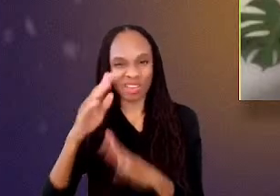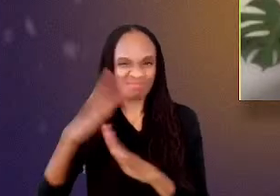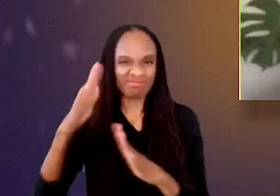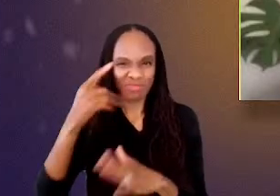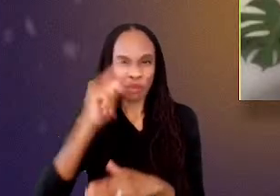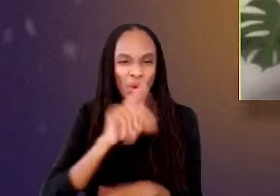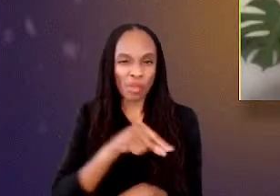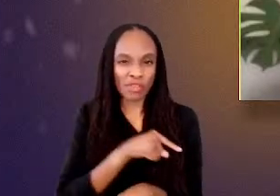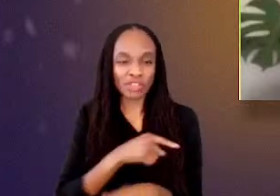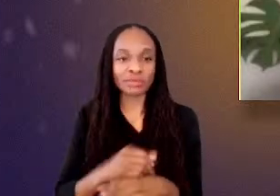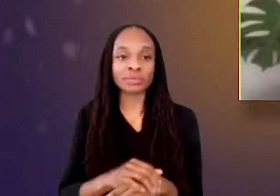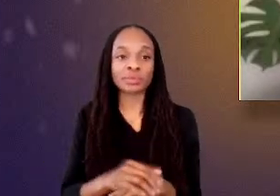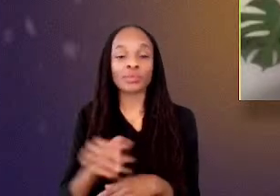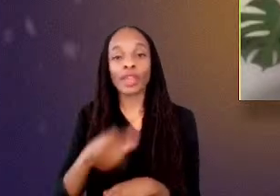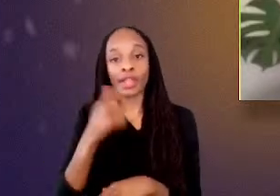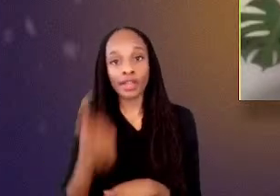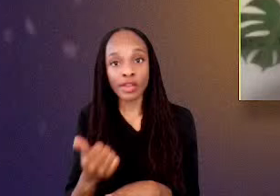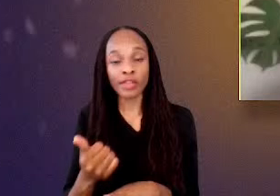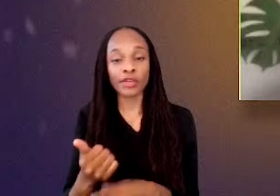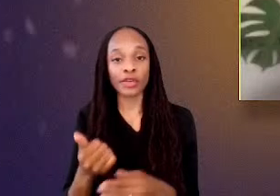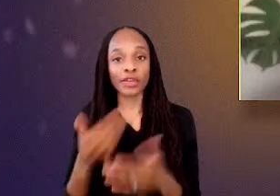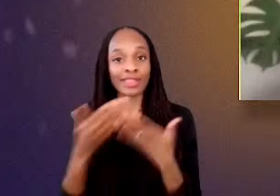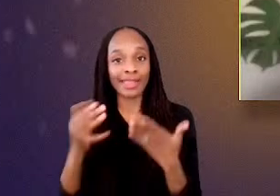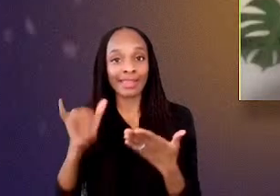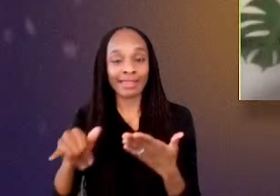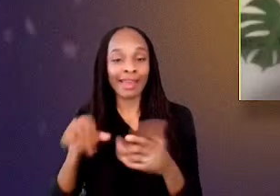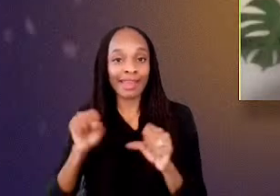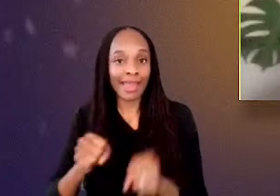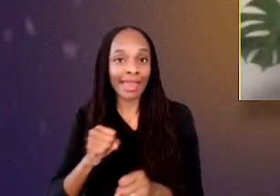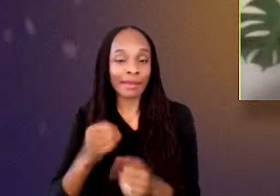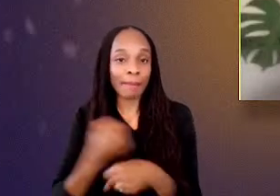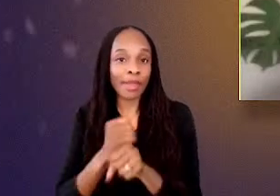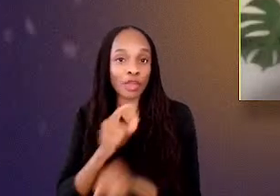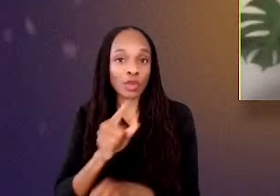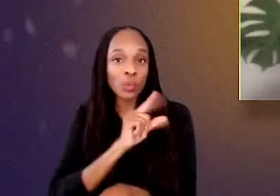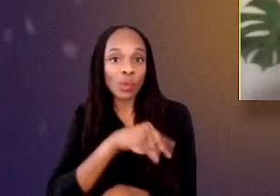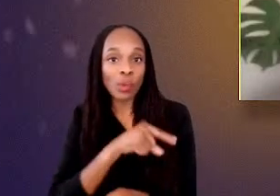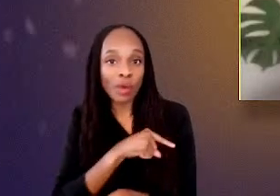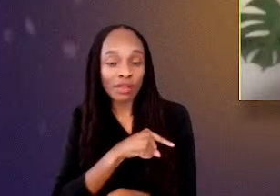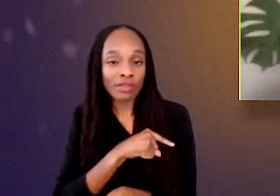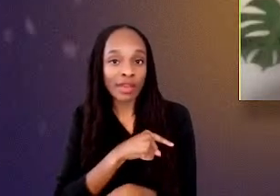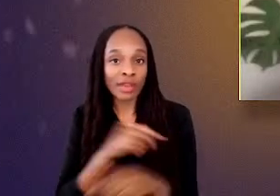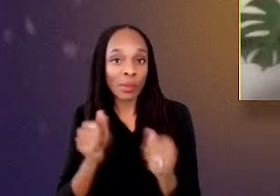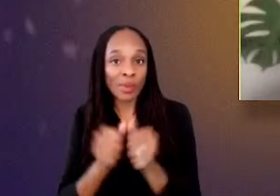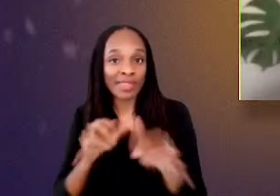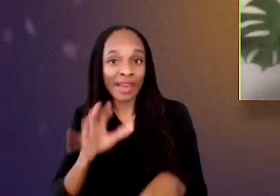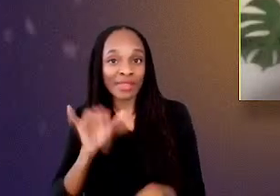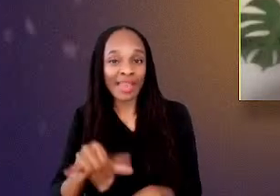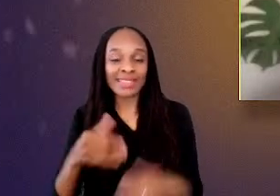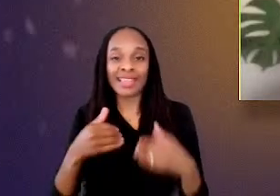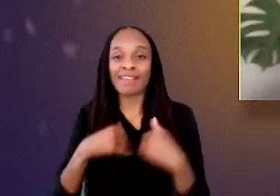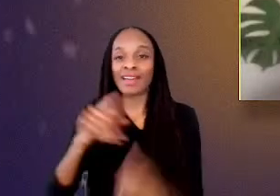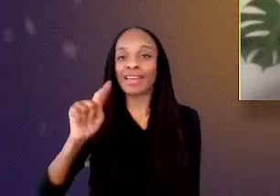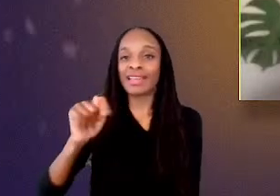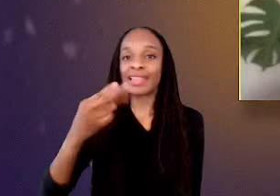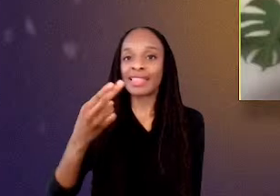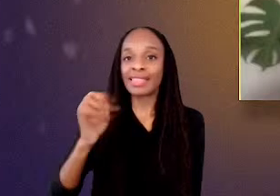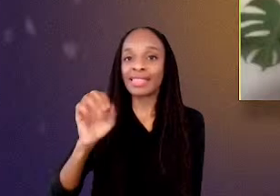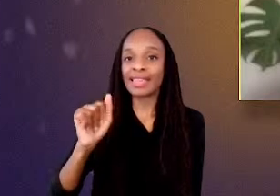or another qualifying element that you can do in the absence of that is to have a theatrical run in a major